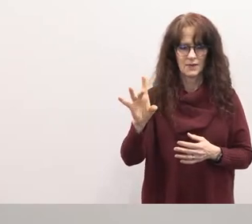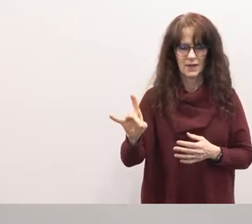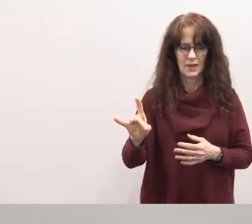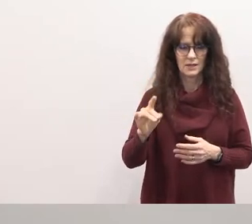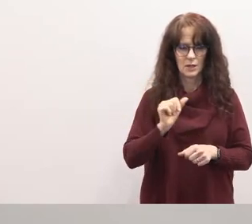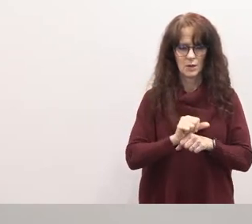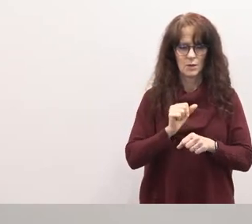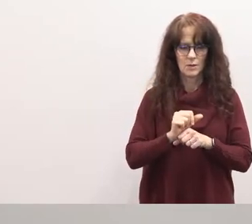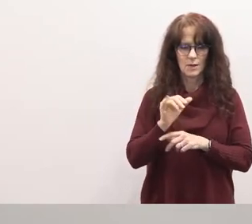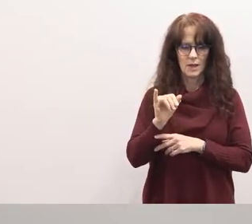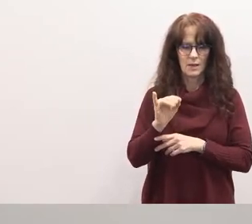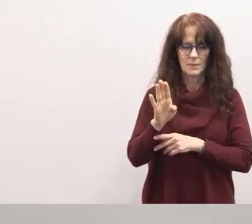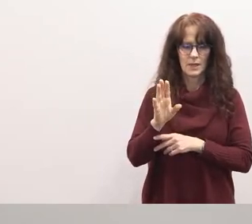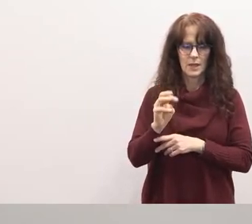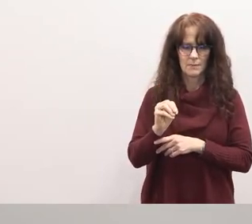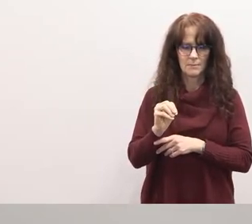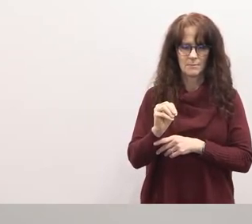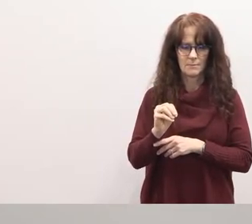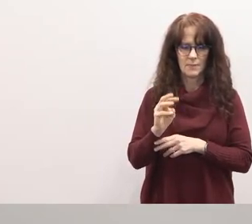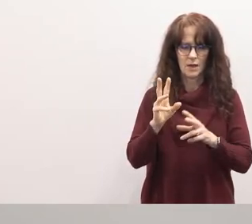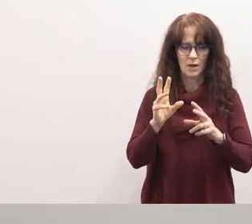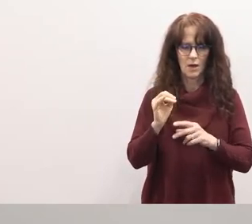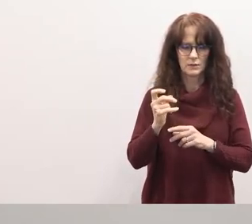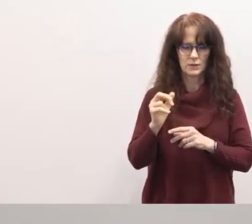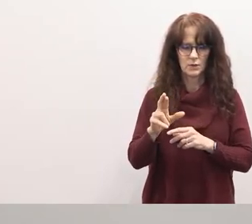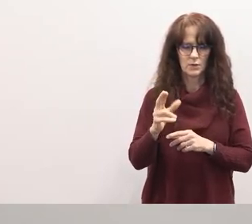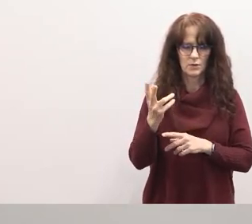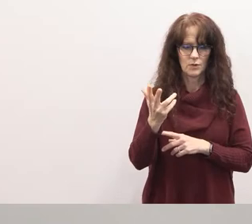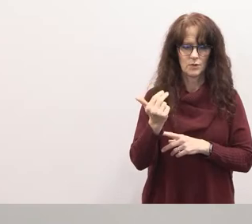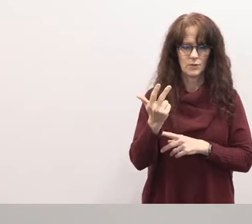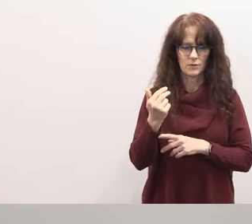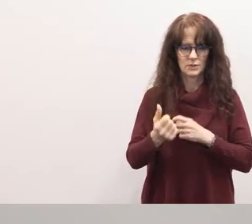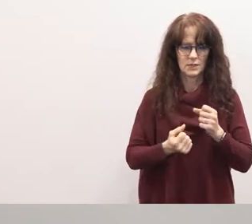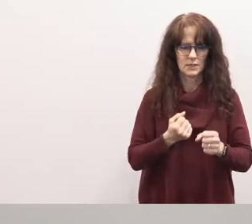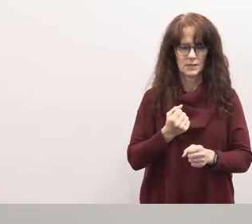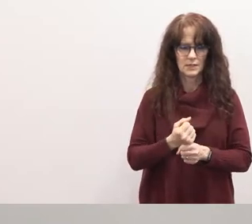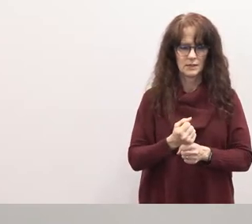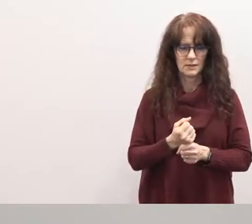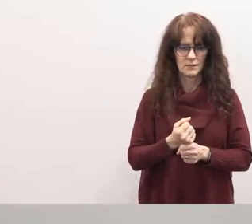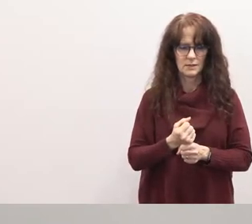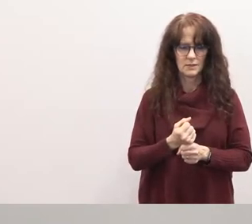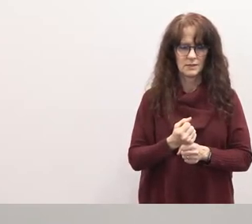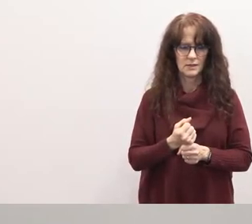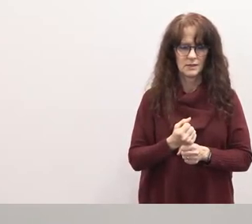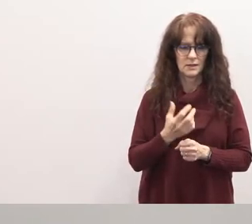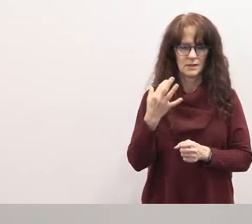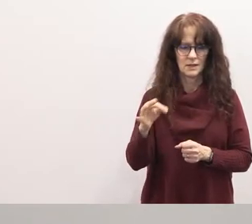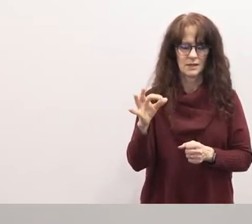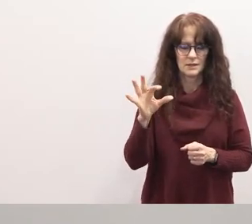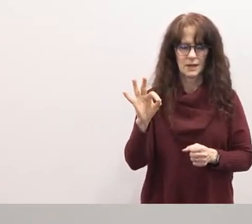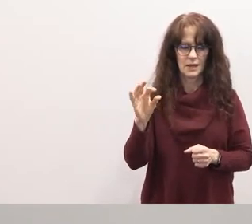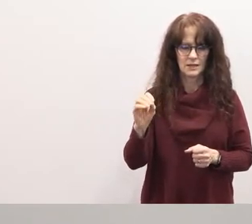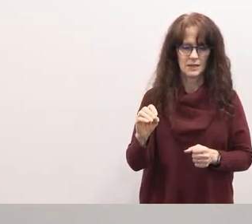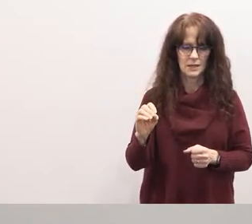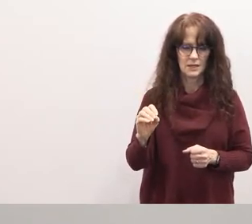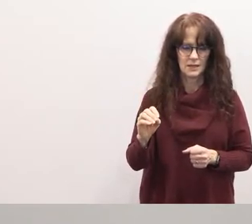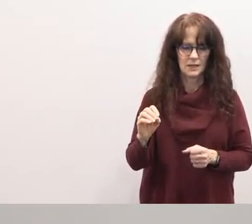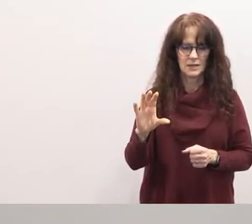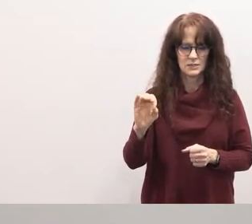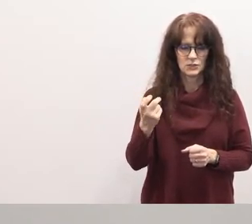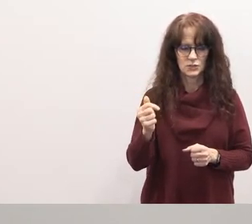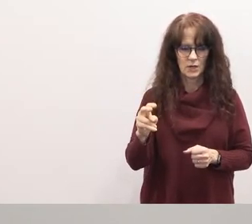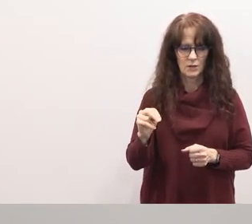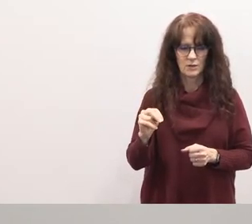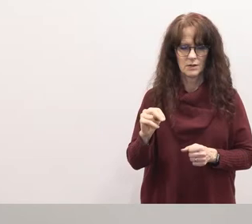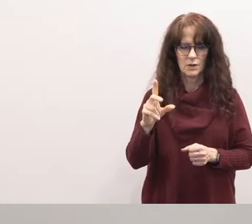worked for IBM as an auditor for 13 years. In 1990, Sharon began